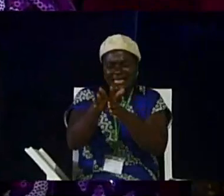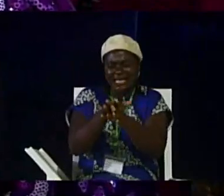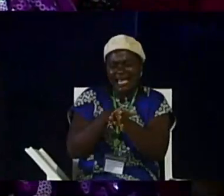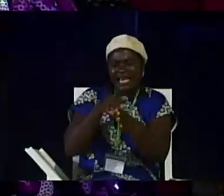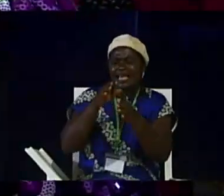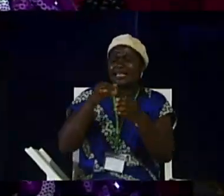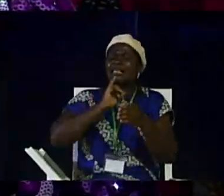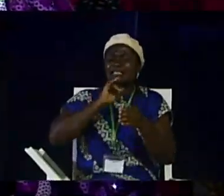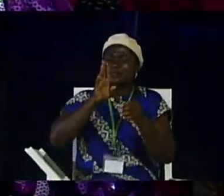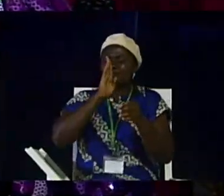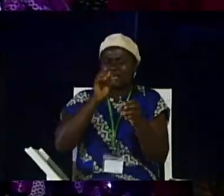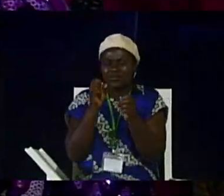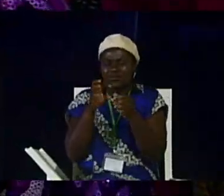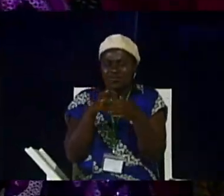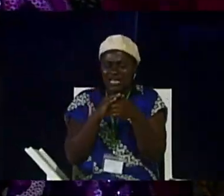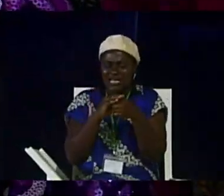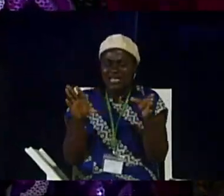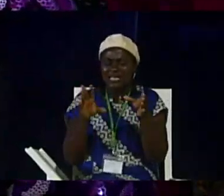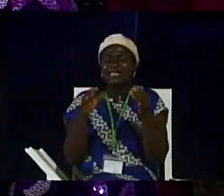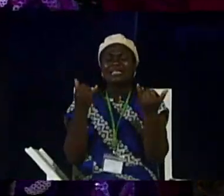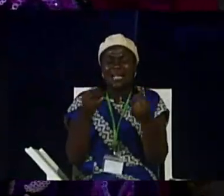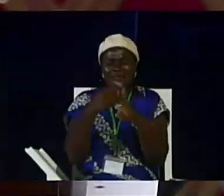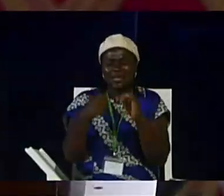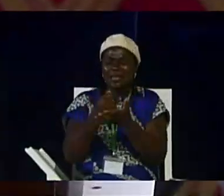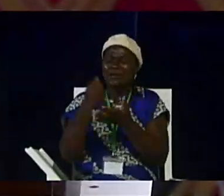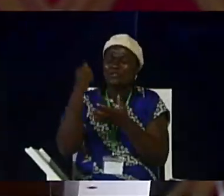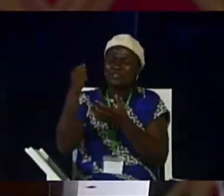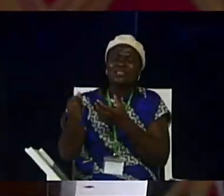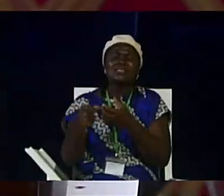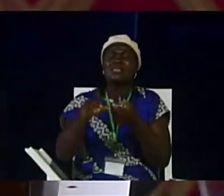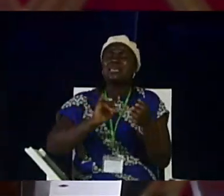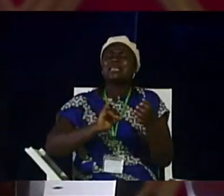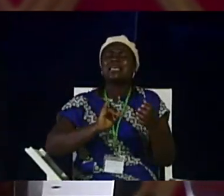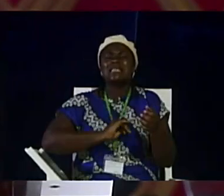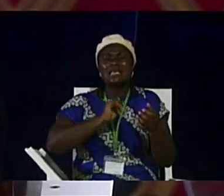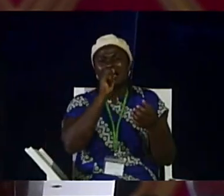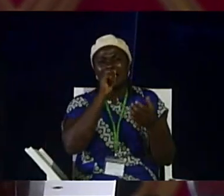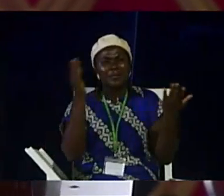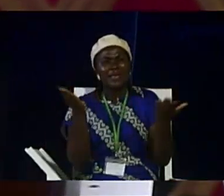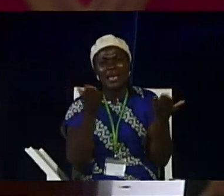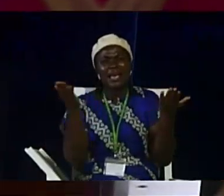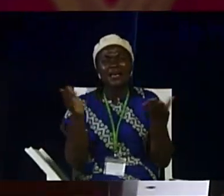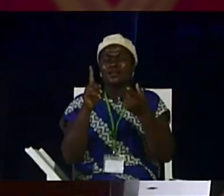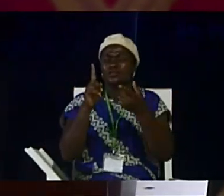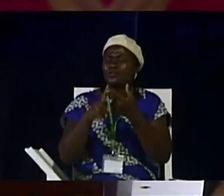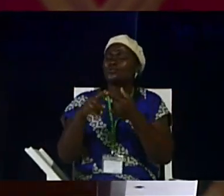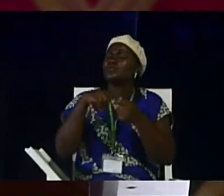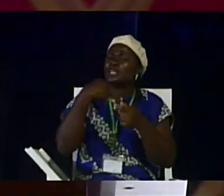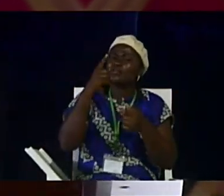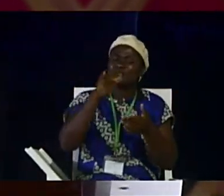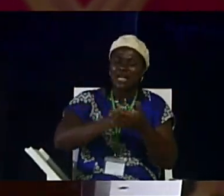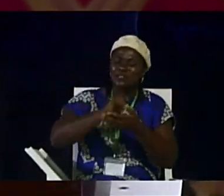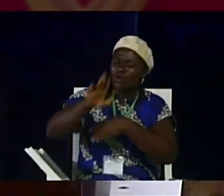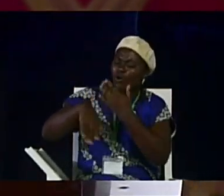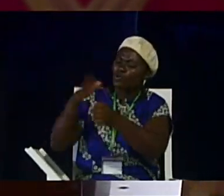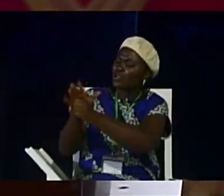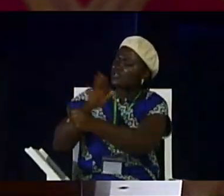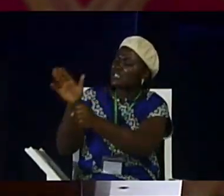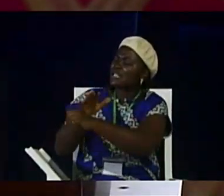now. And here I am to tell you that the all-sufficient God